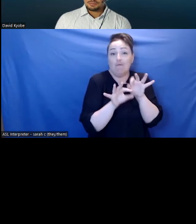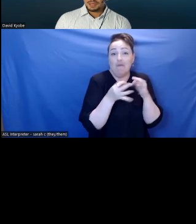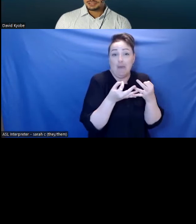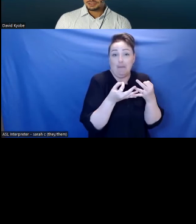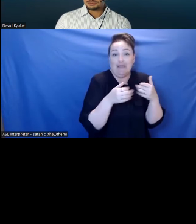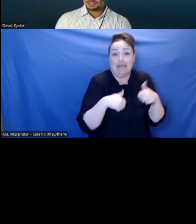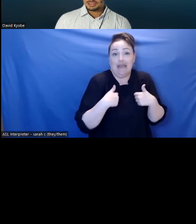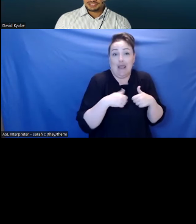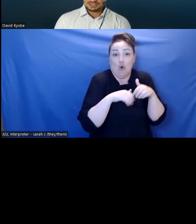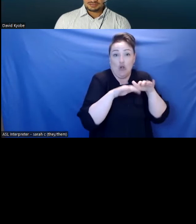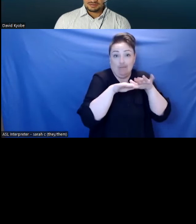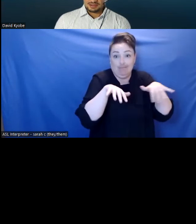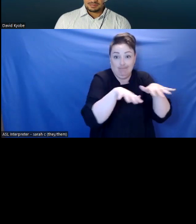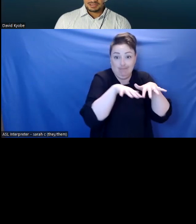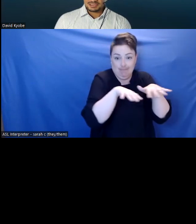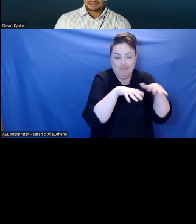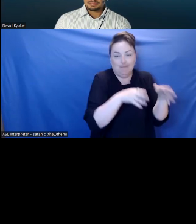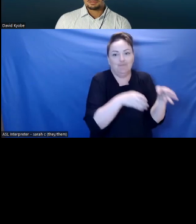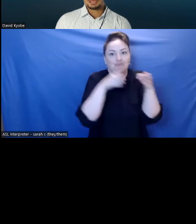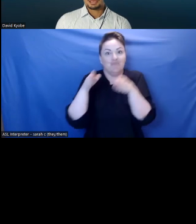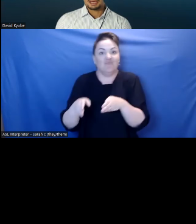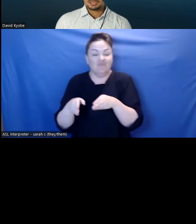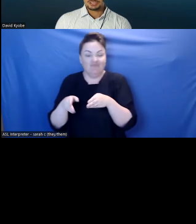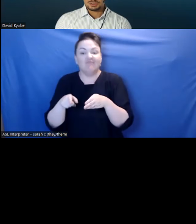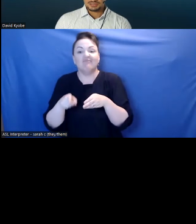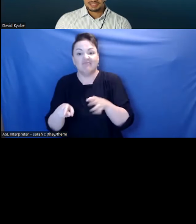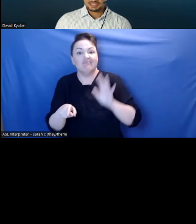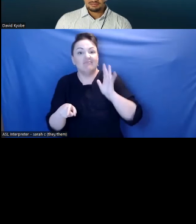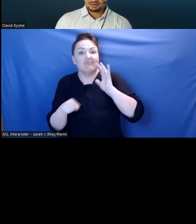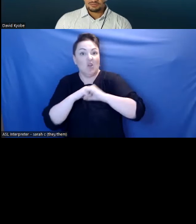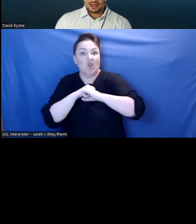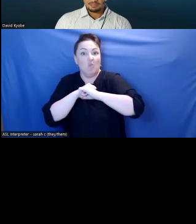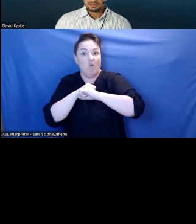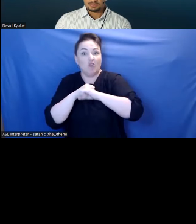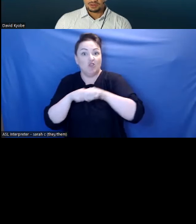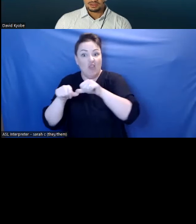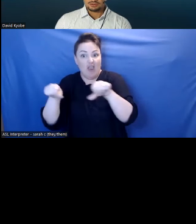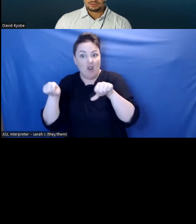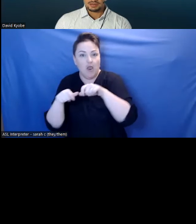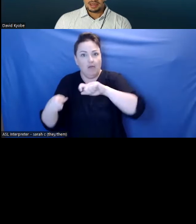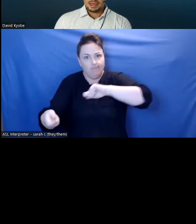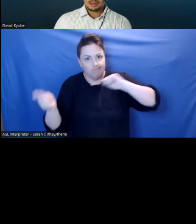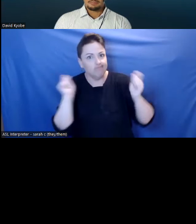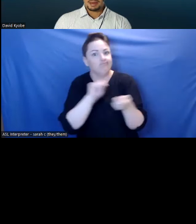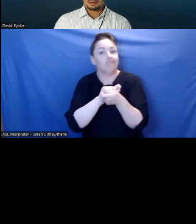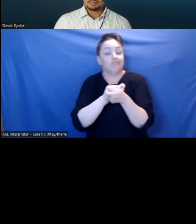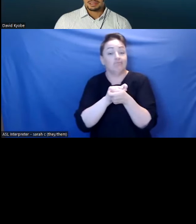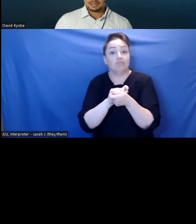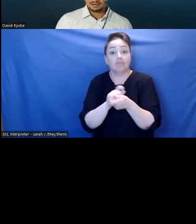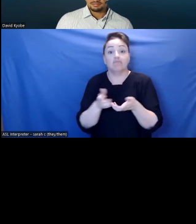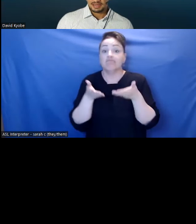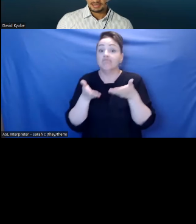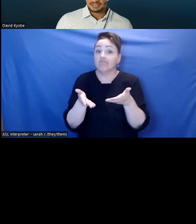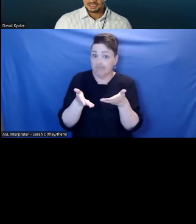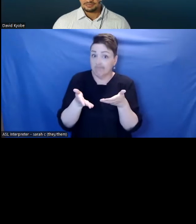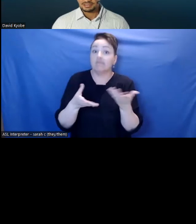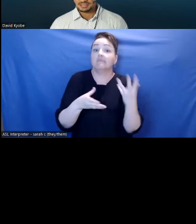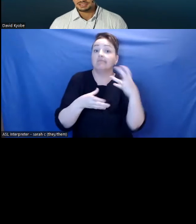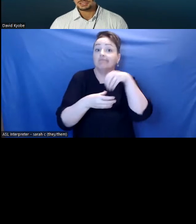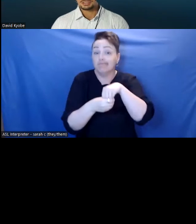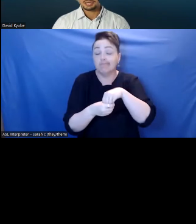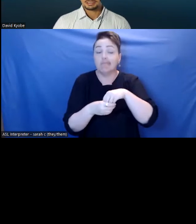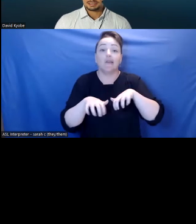conversion is to a mixed-use residential development. And some of the key issues that Stephanie grappled with included compatibility of